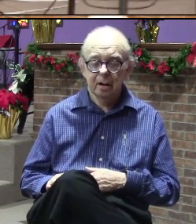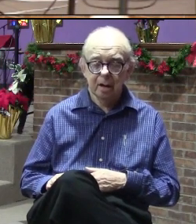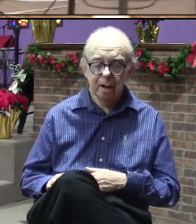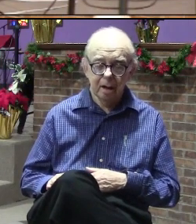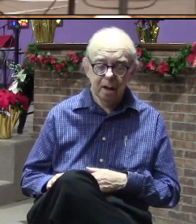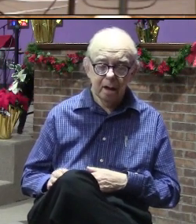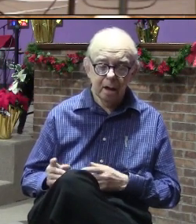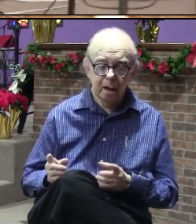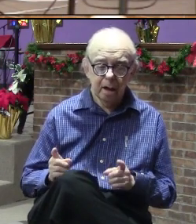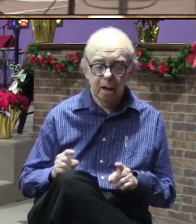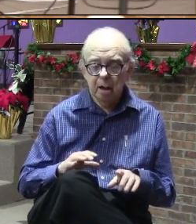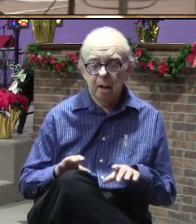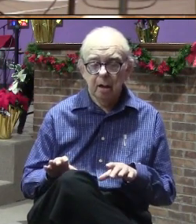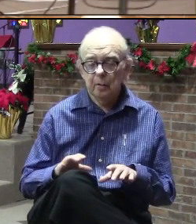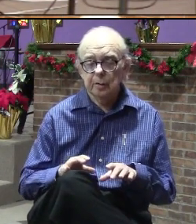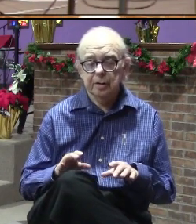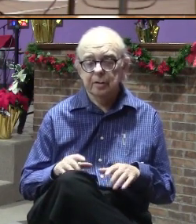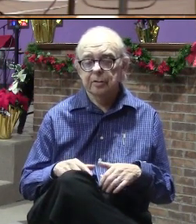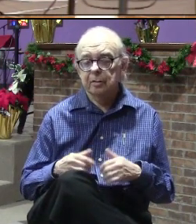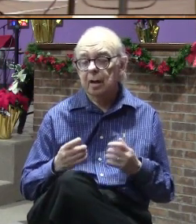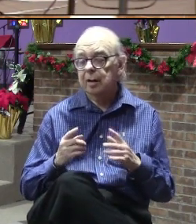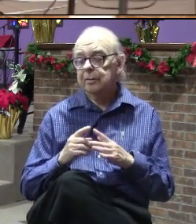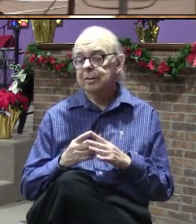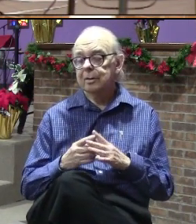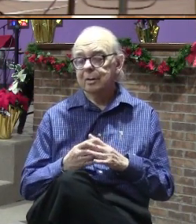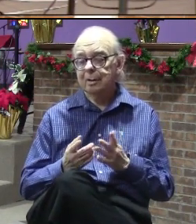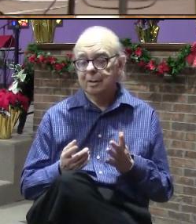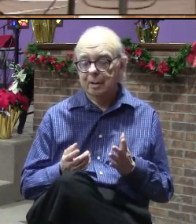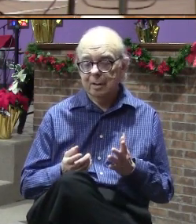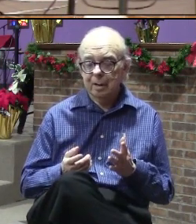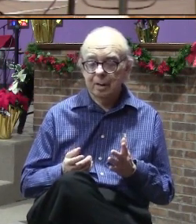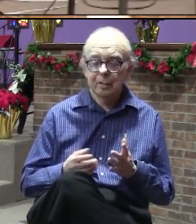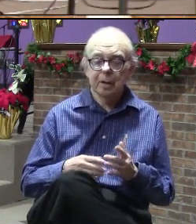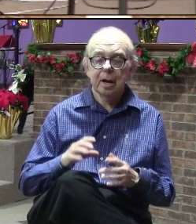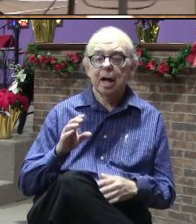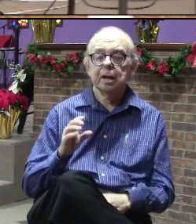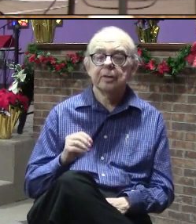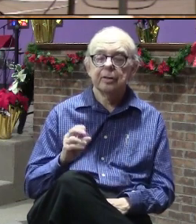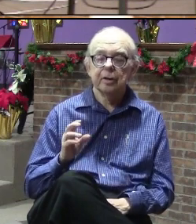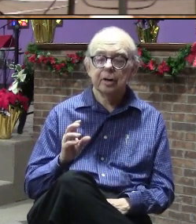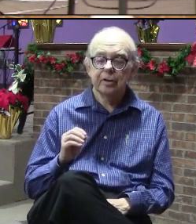So when does life start? At conception.